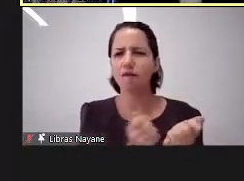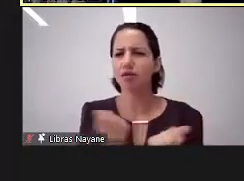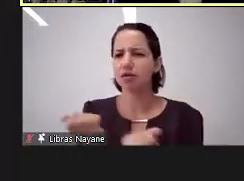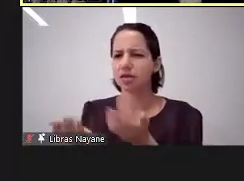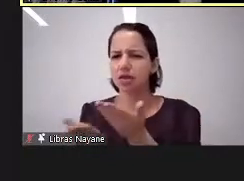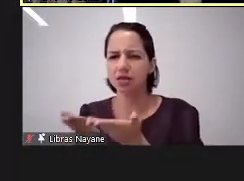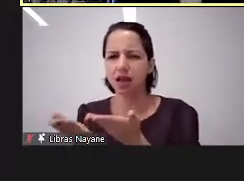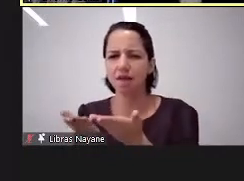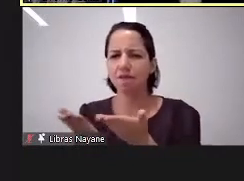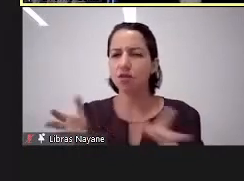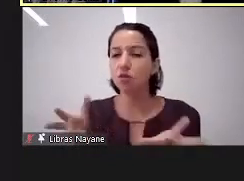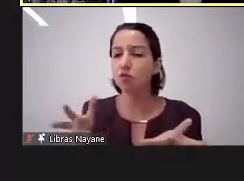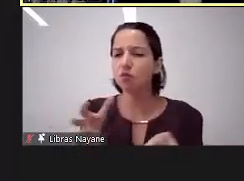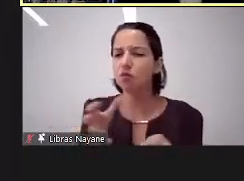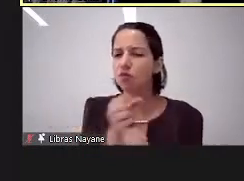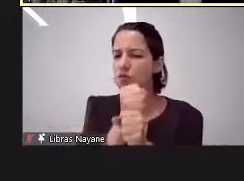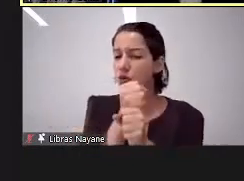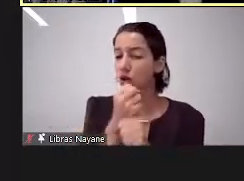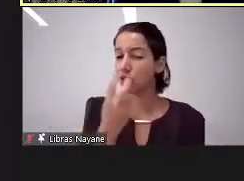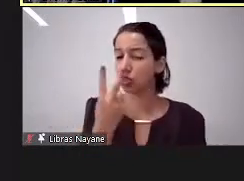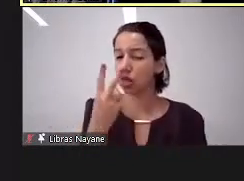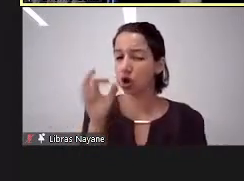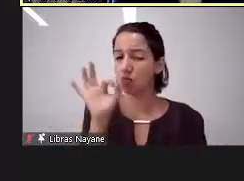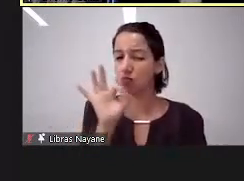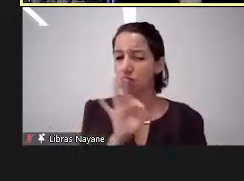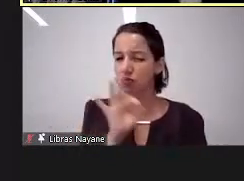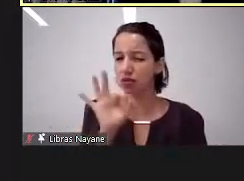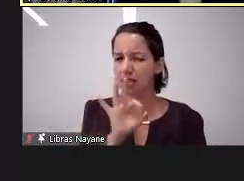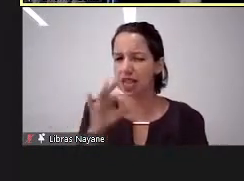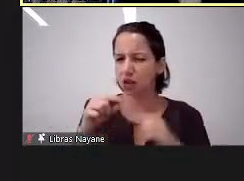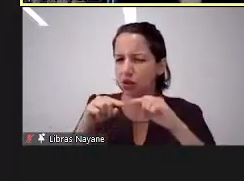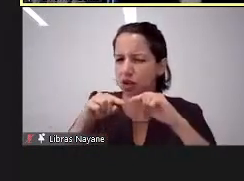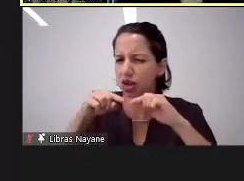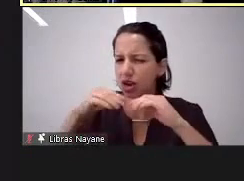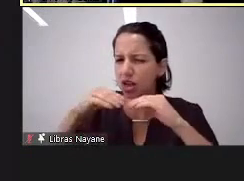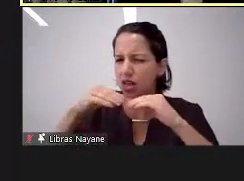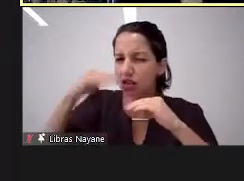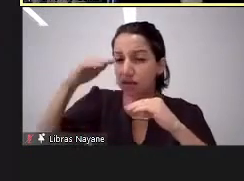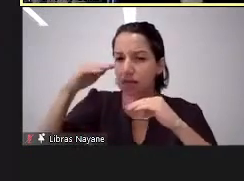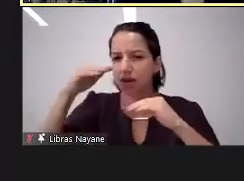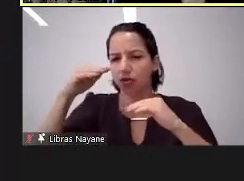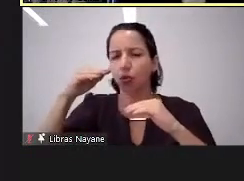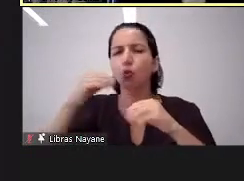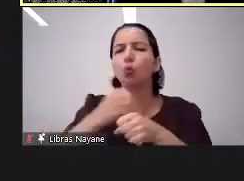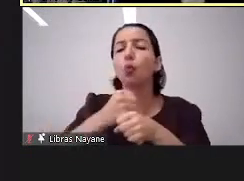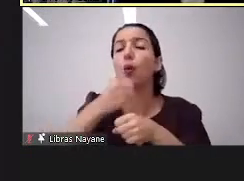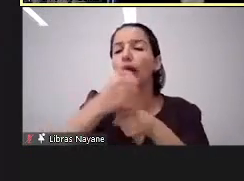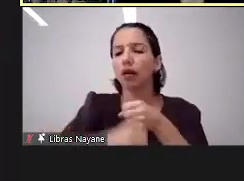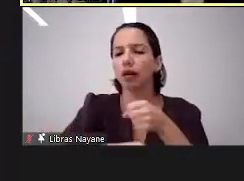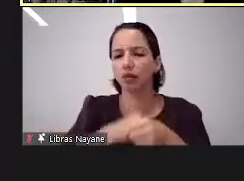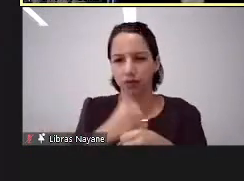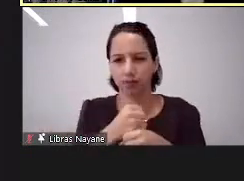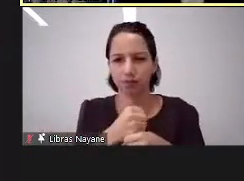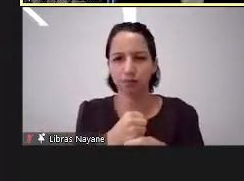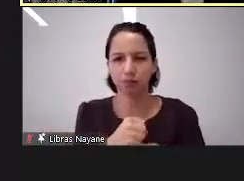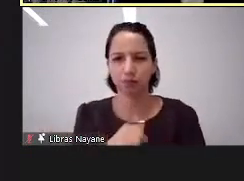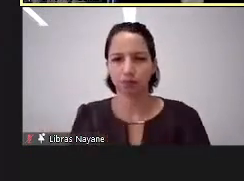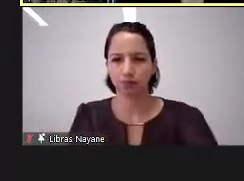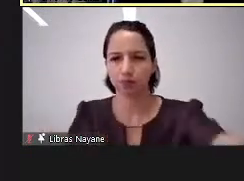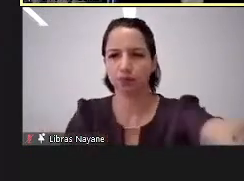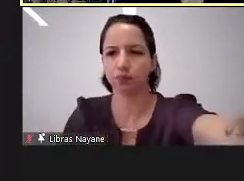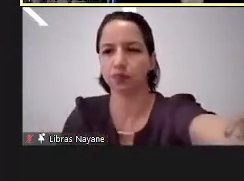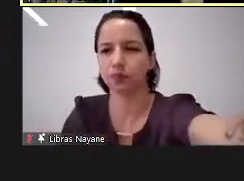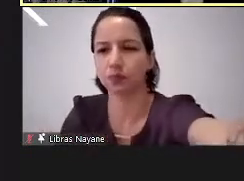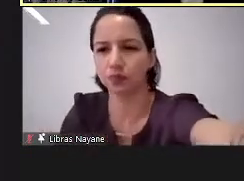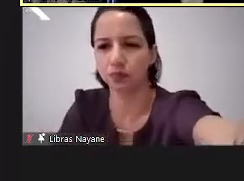automobiles and services show 2% in growth for next year. I won't talk about this. There